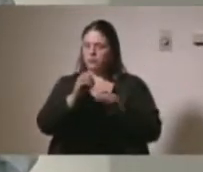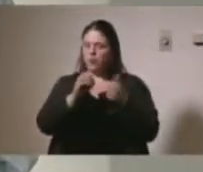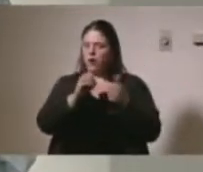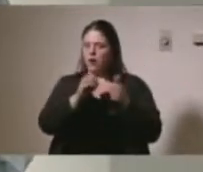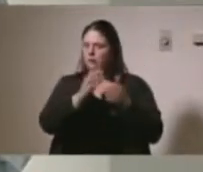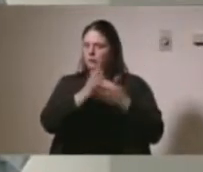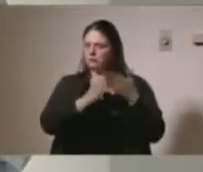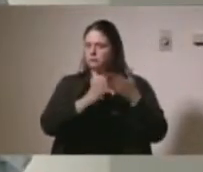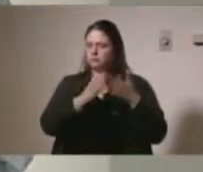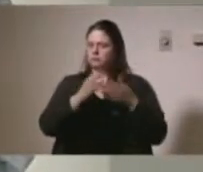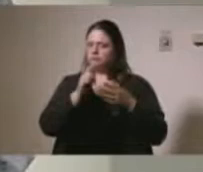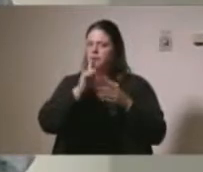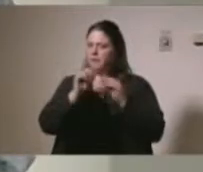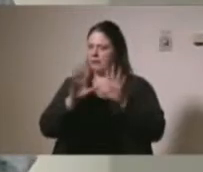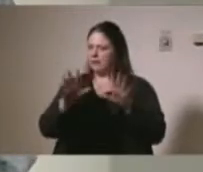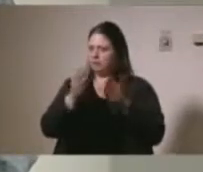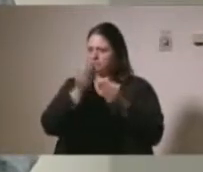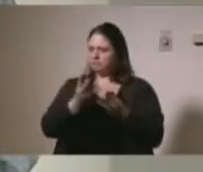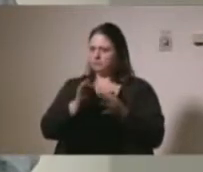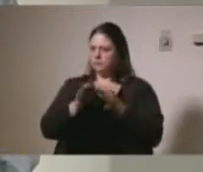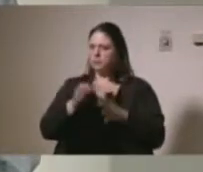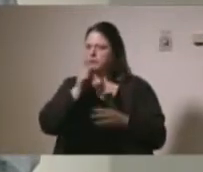with the proper instruments,